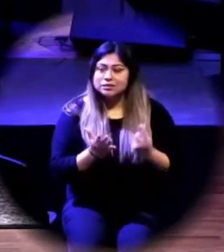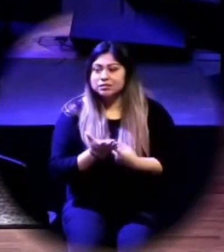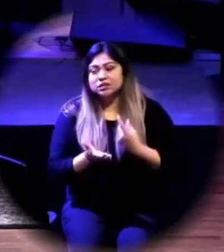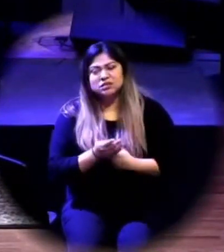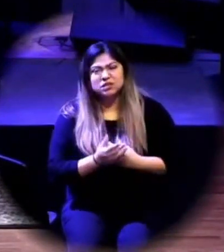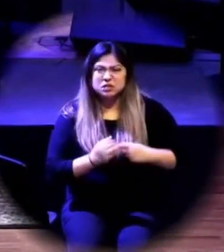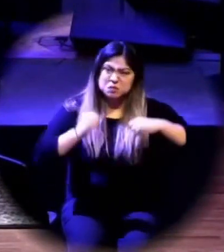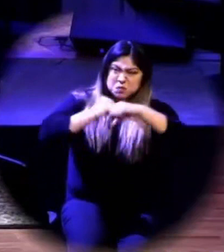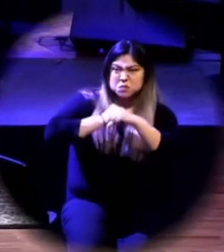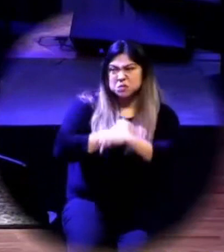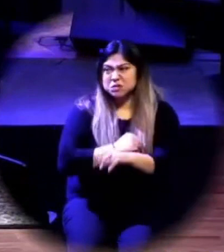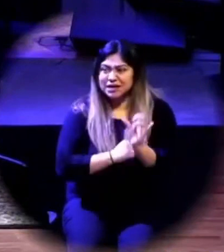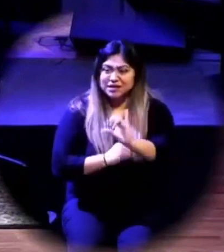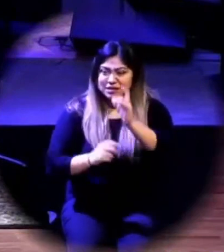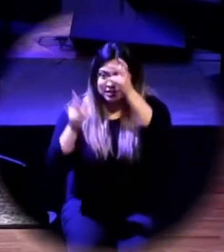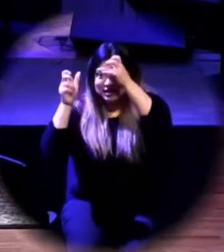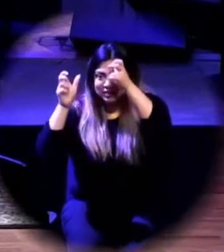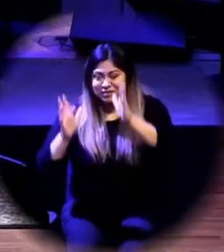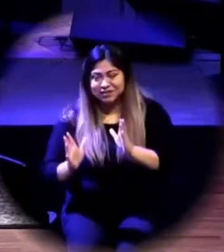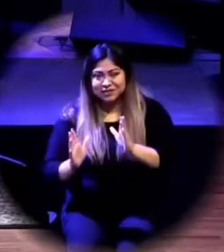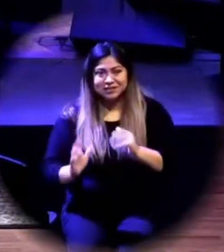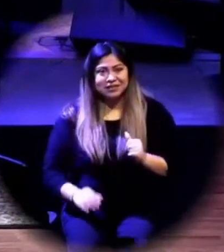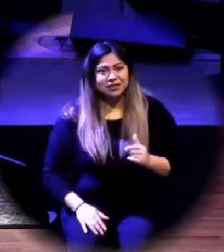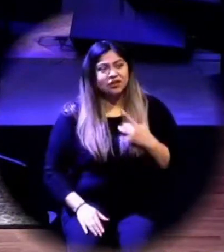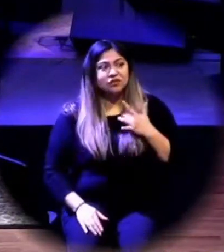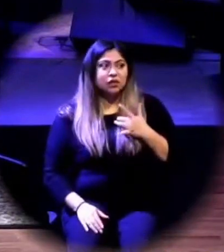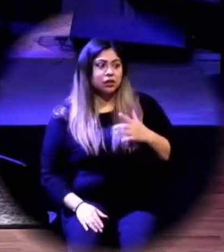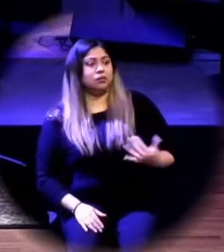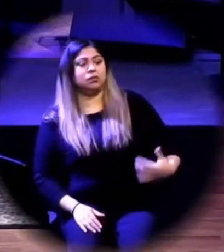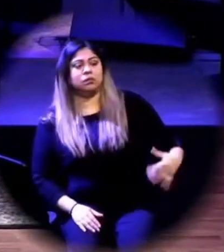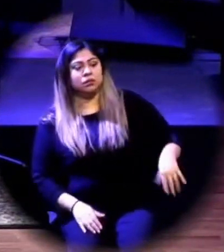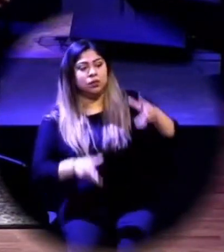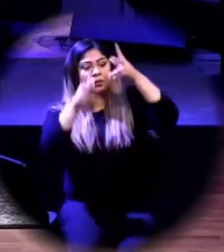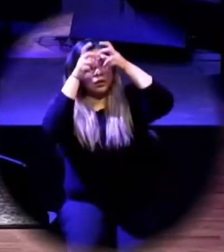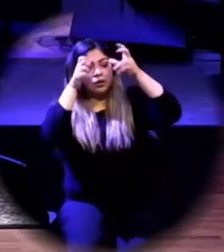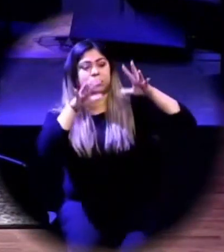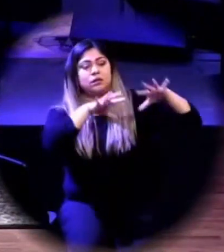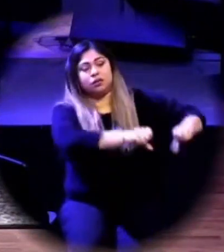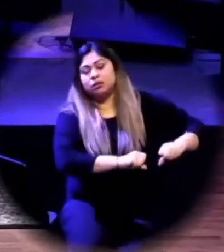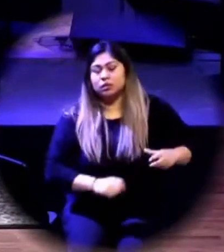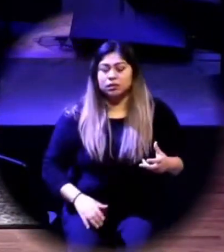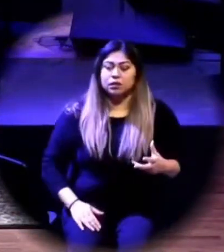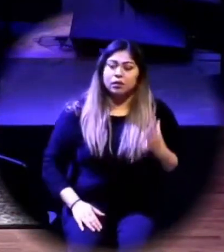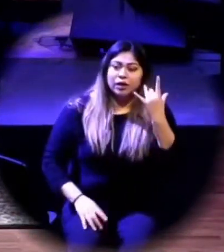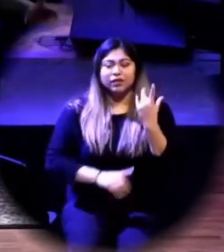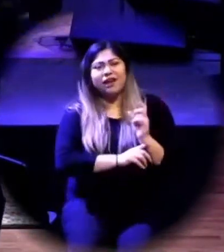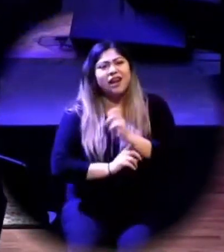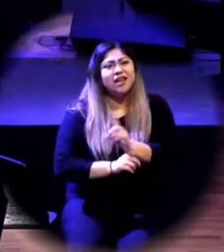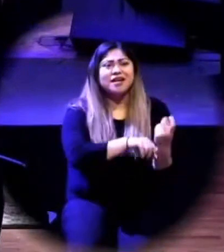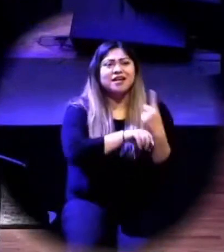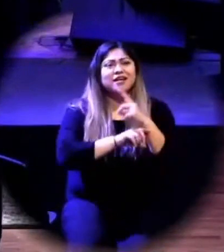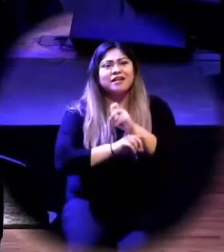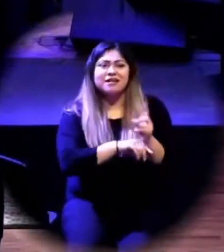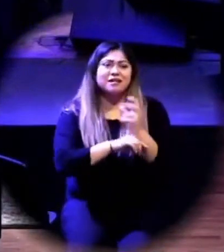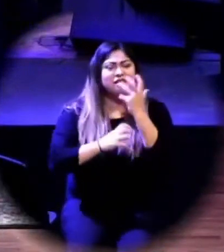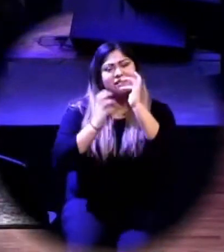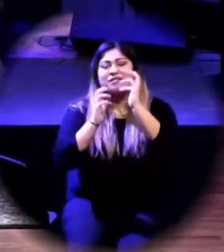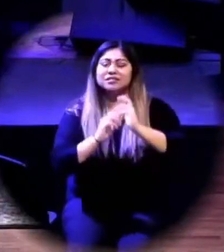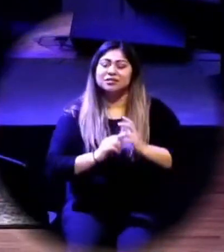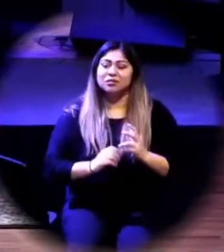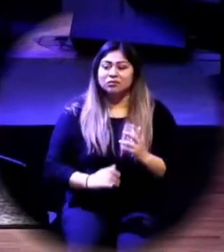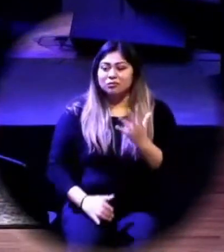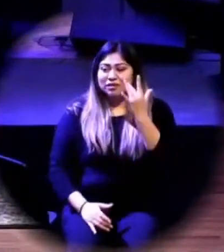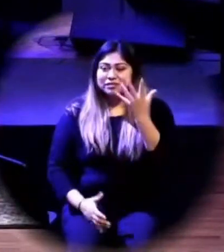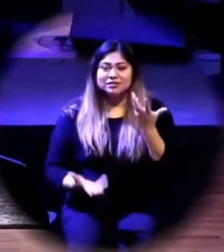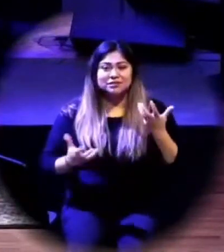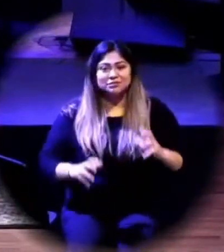demons, you know? I mean, they felt demon-possessed in the way that they would shout and scream and run because they did not want to go to sleep. But